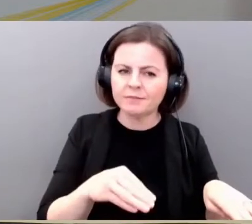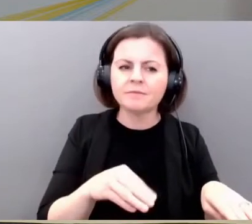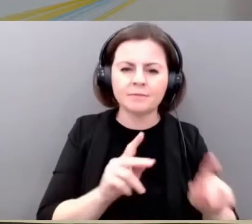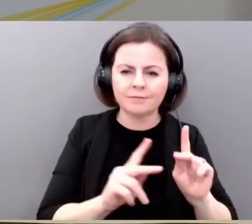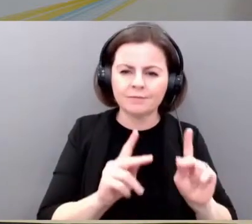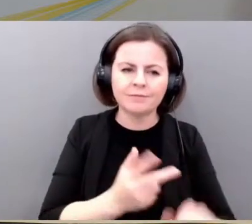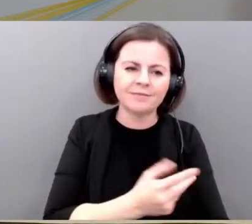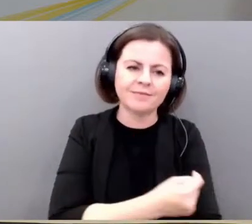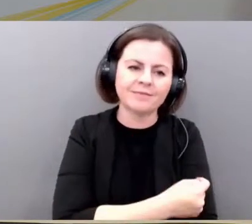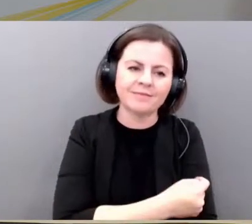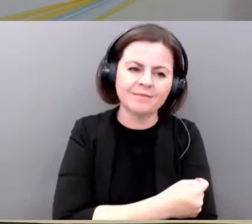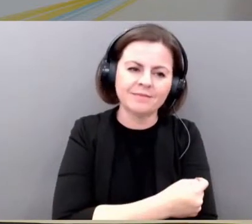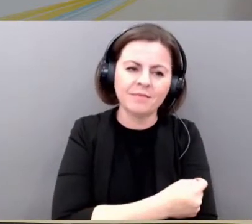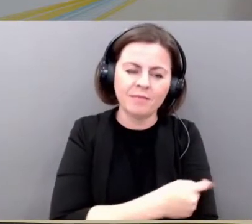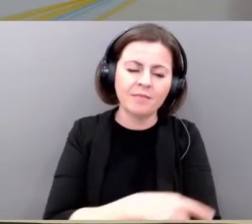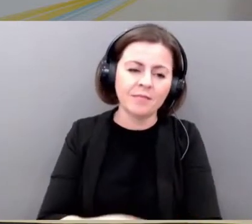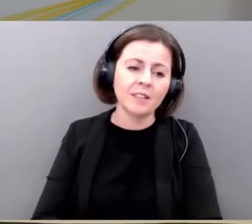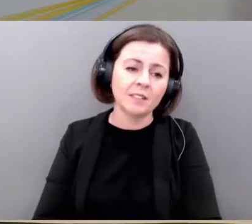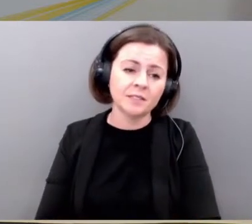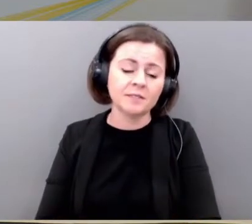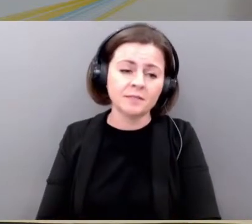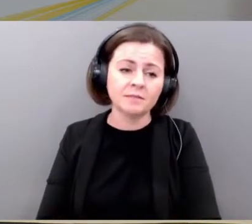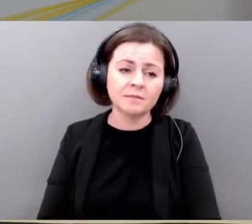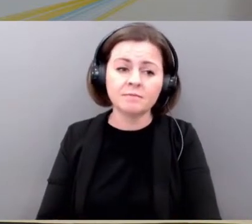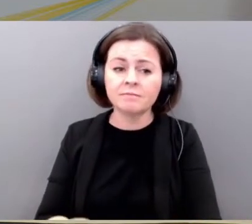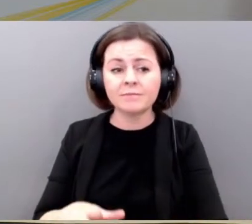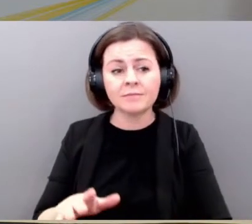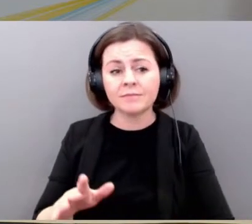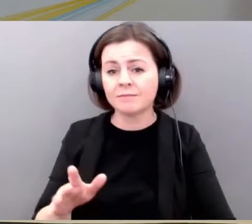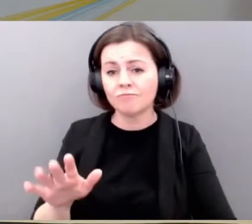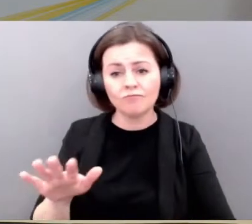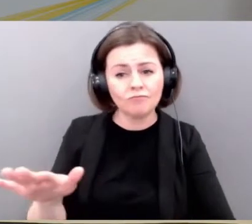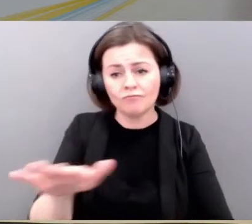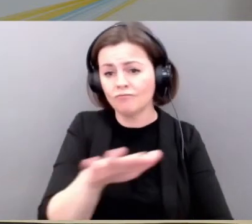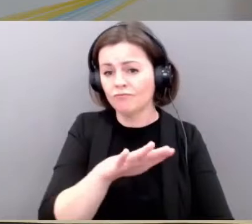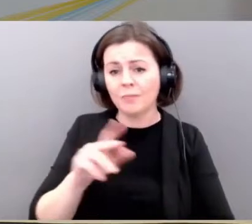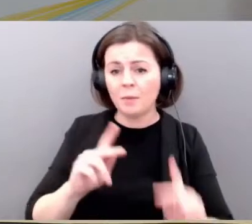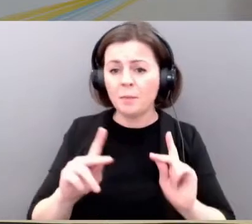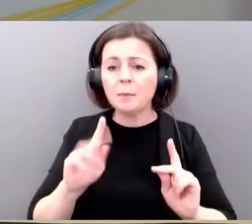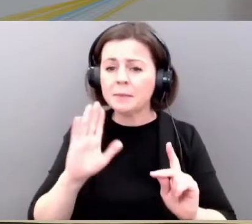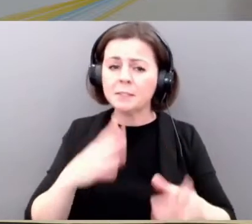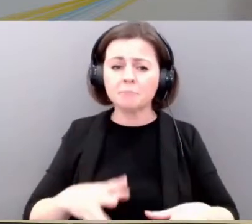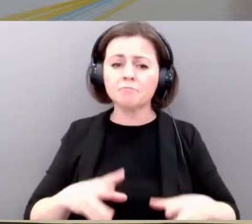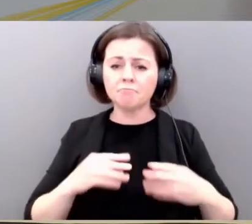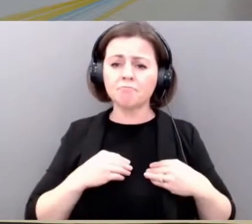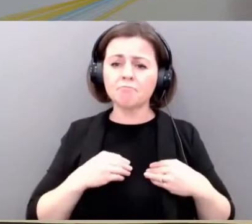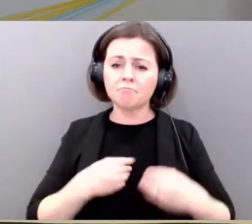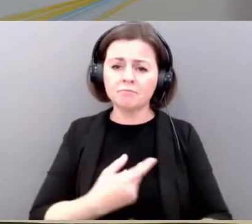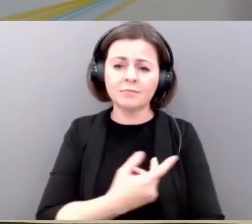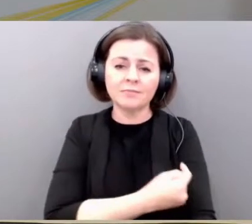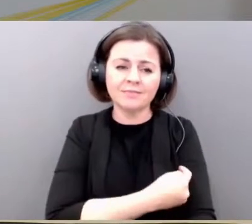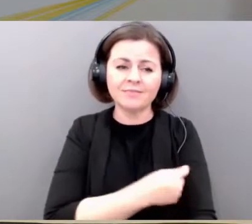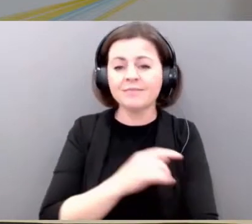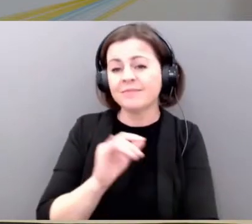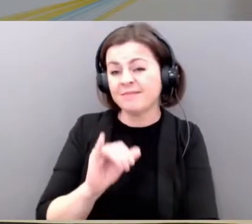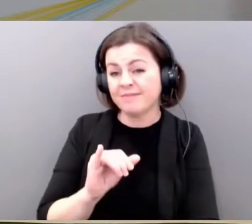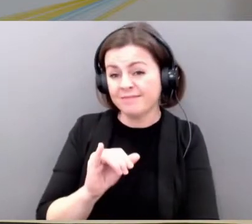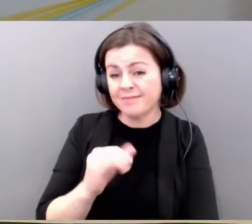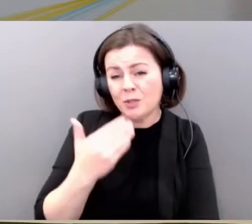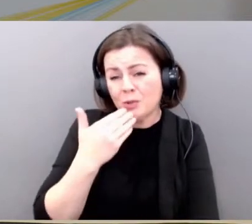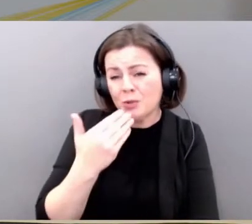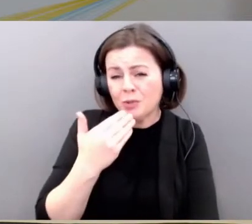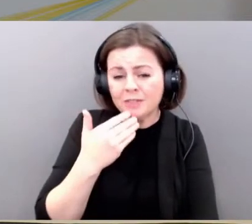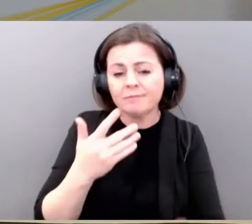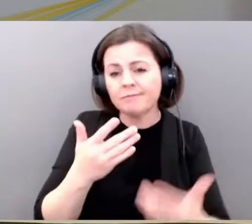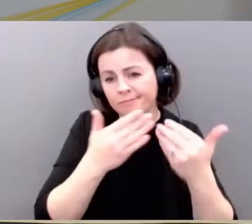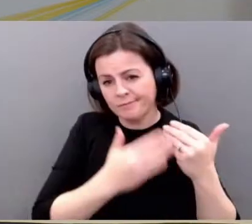great vaccine acceptance in the population. And I think that will really serve us very well as we go into the months